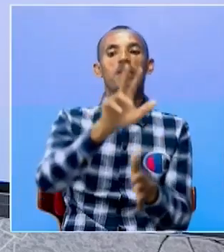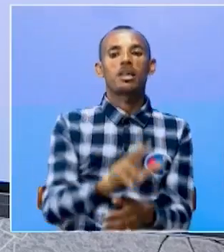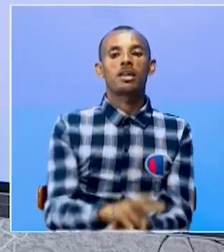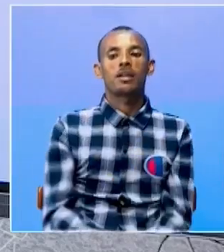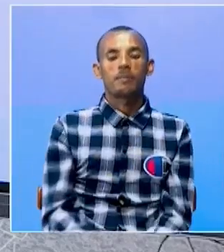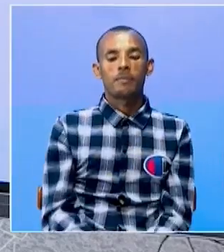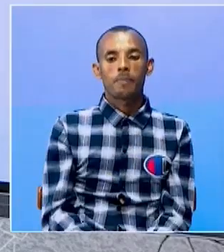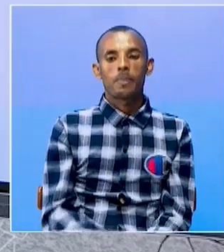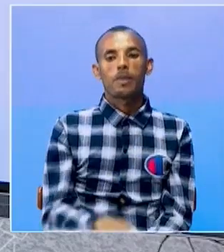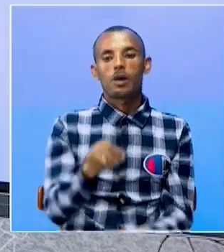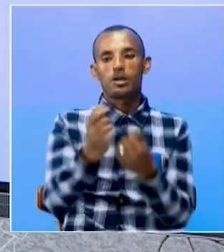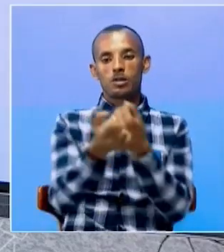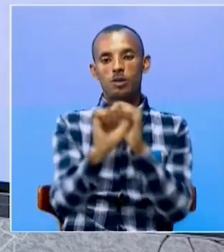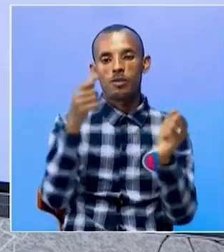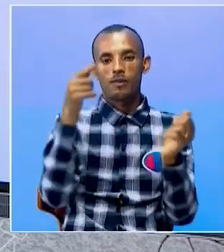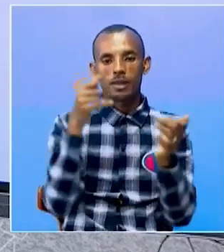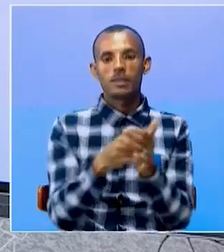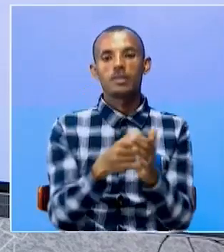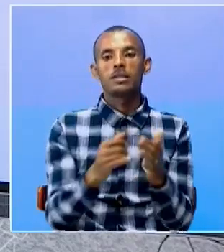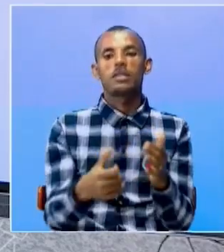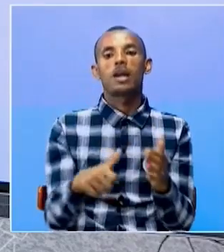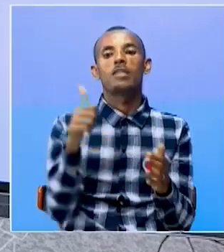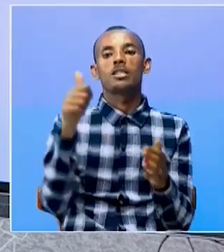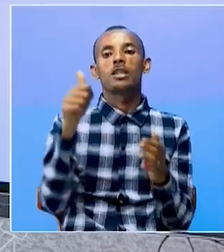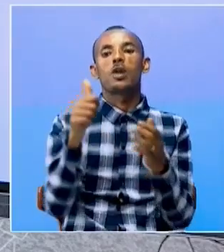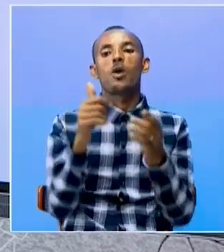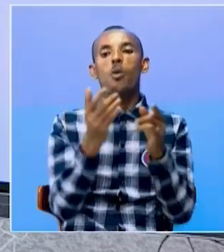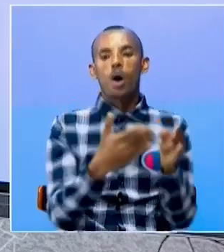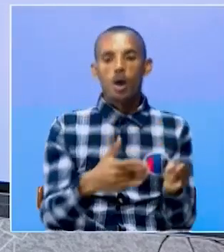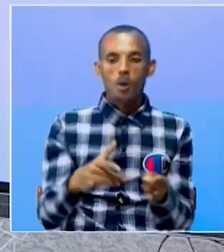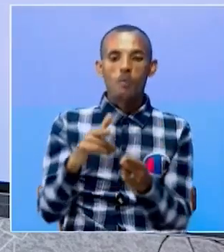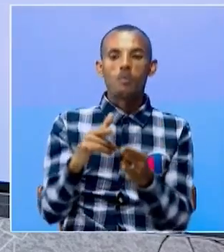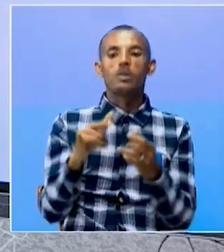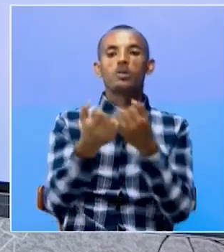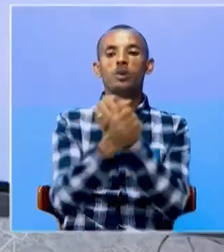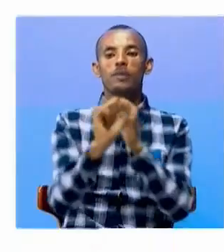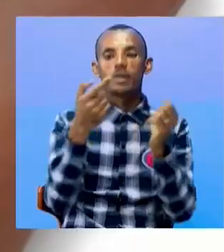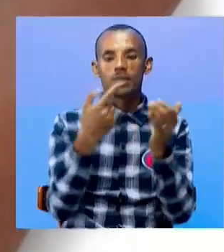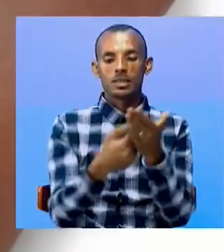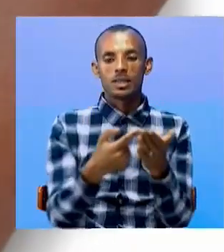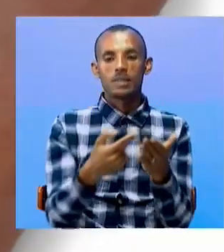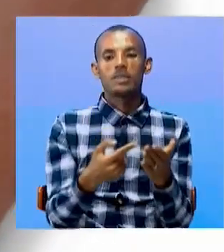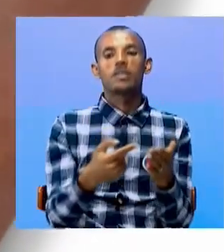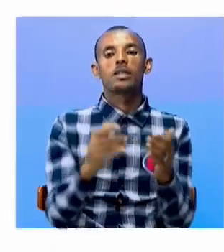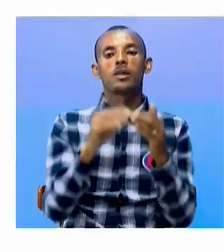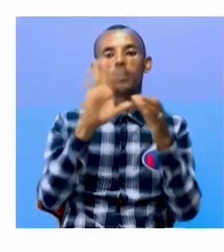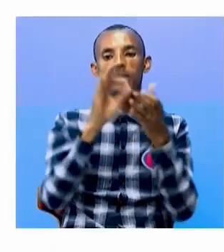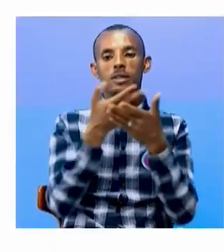it. But the other way of solving such equation, simply